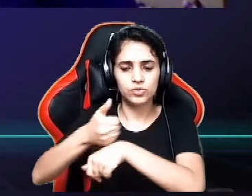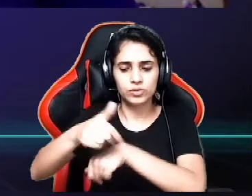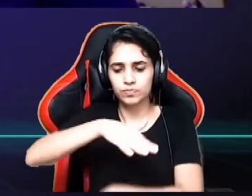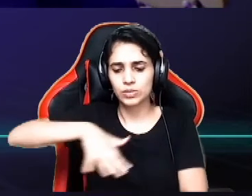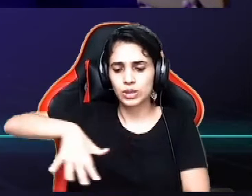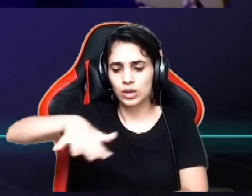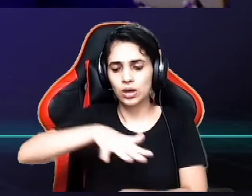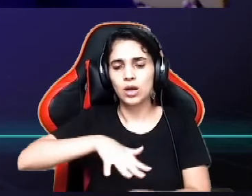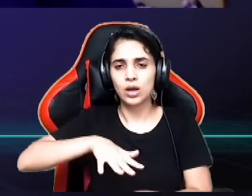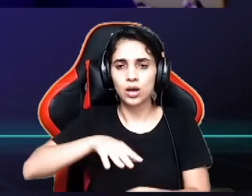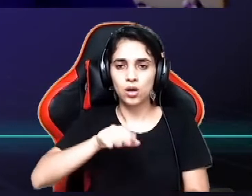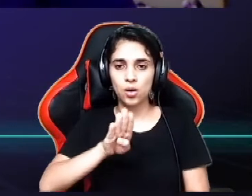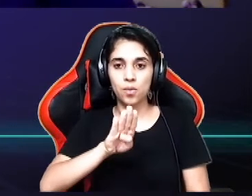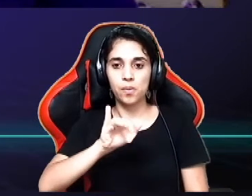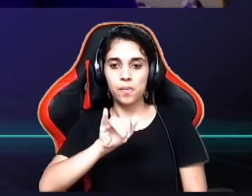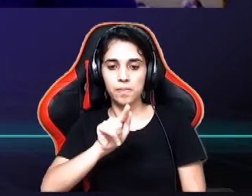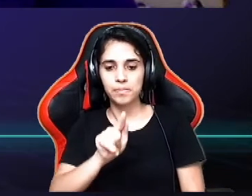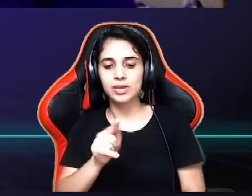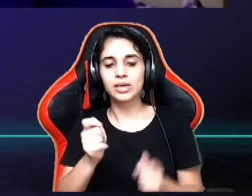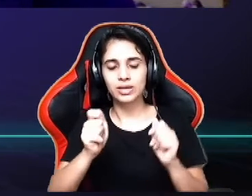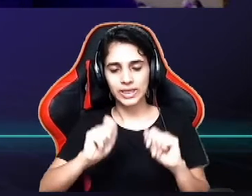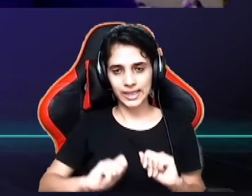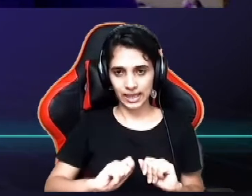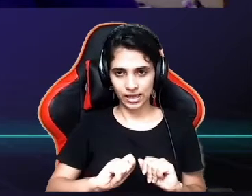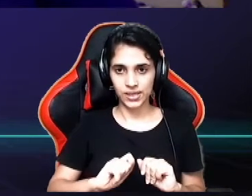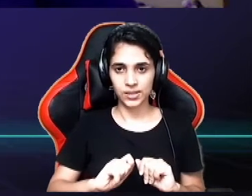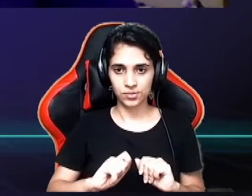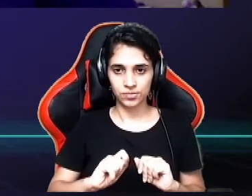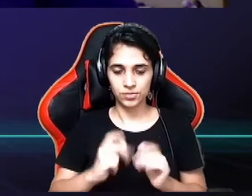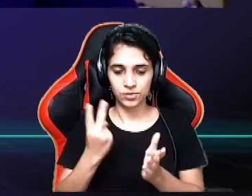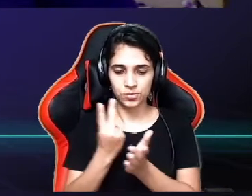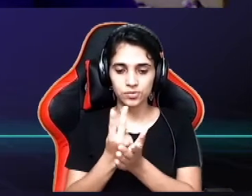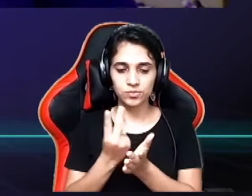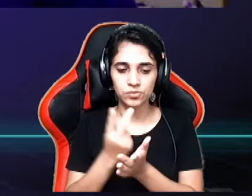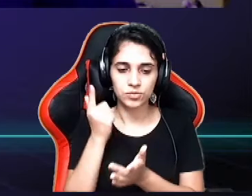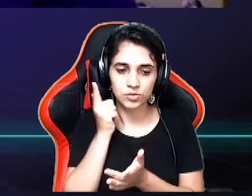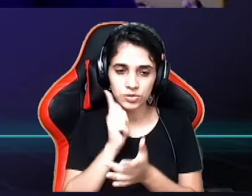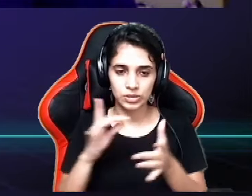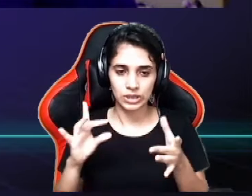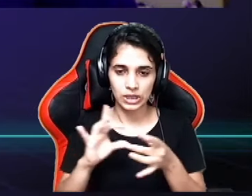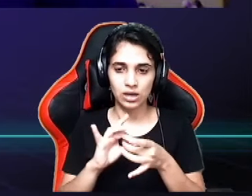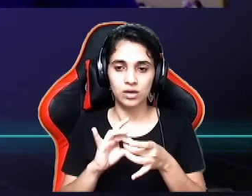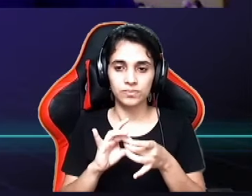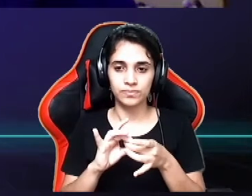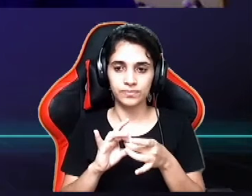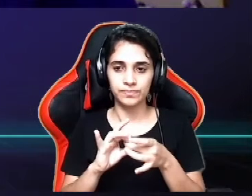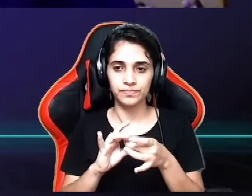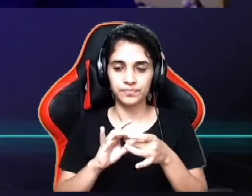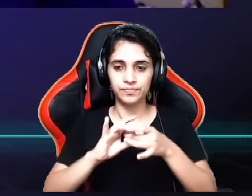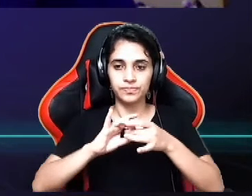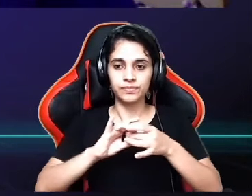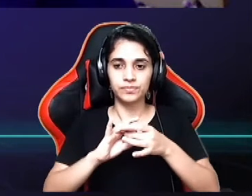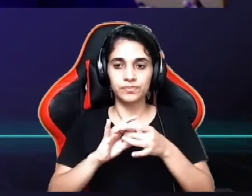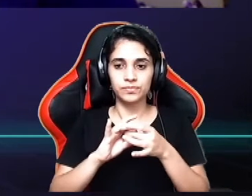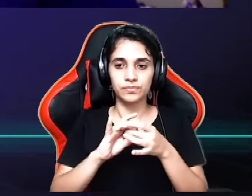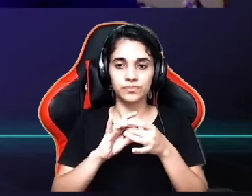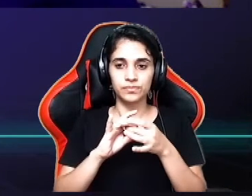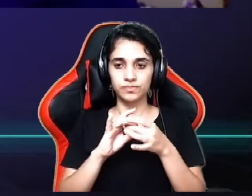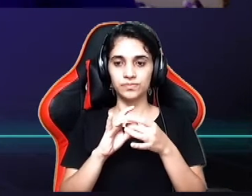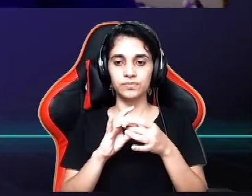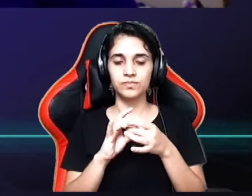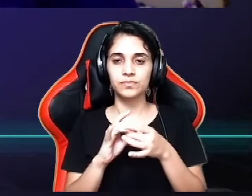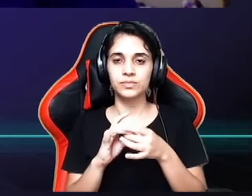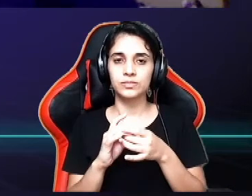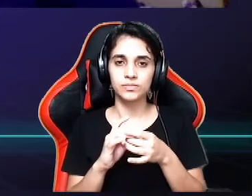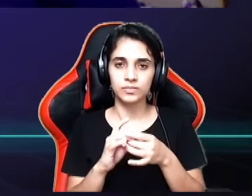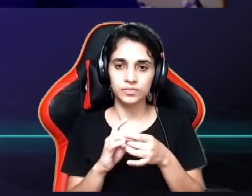shared with professionals out there in the industry. Big is right here for you to network. This is something that we've